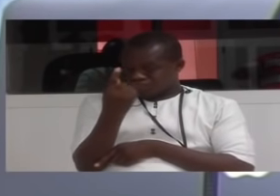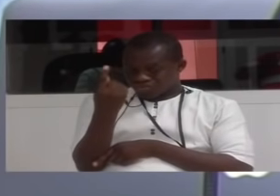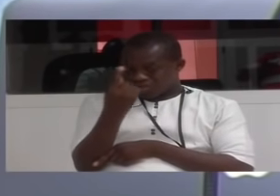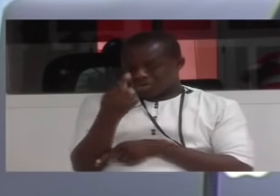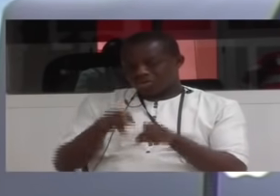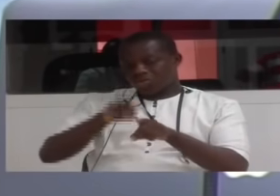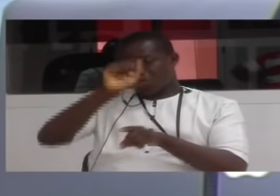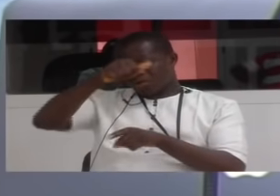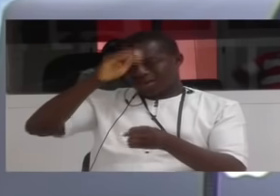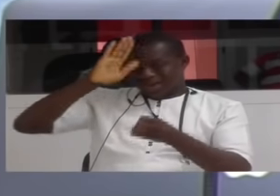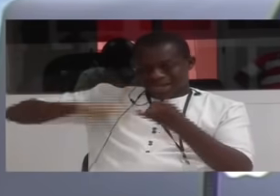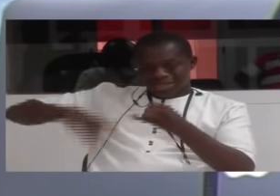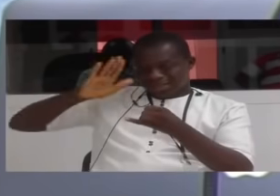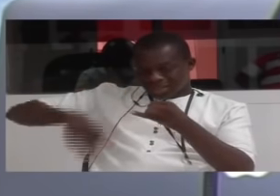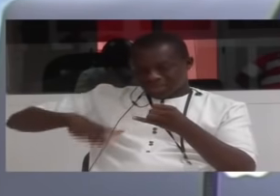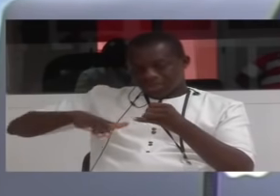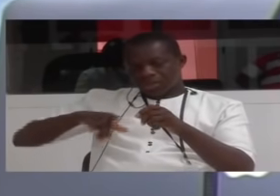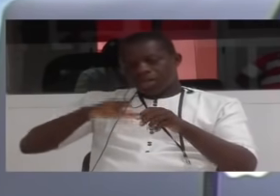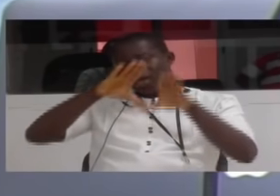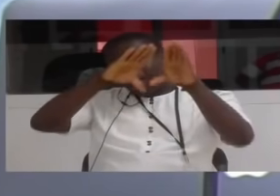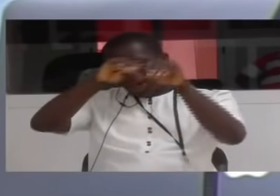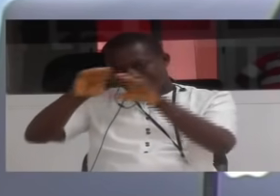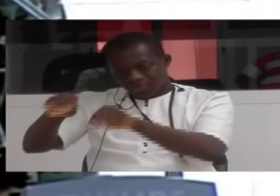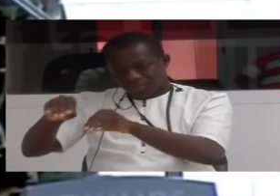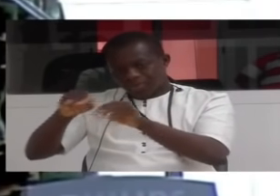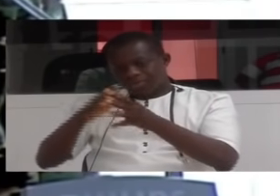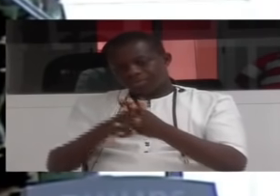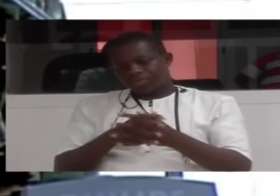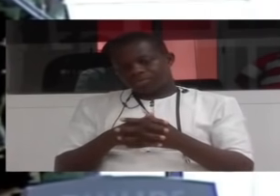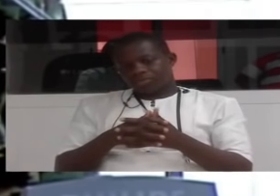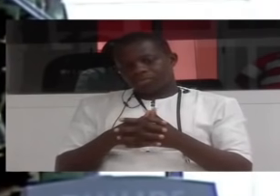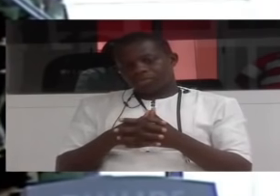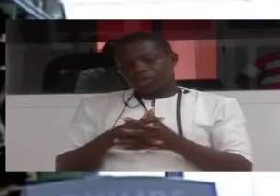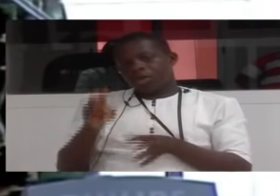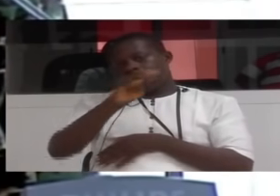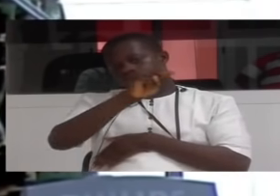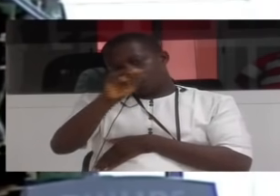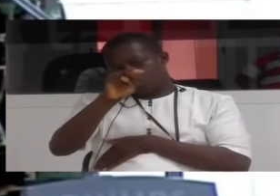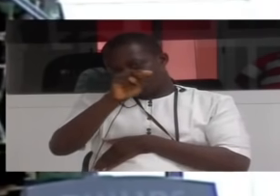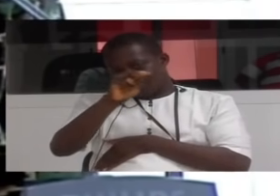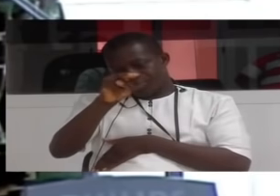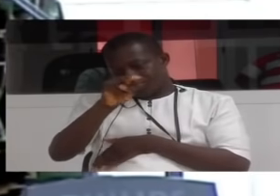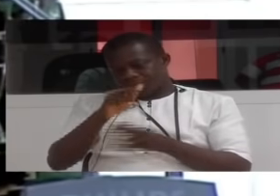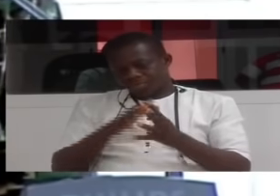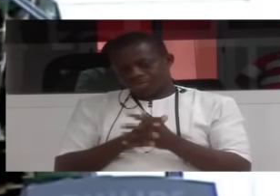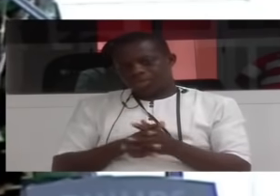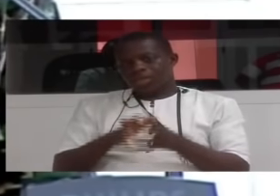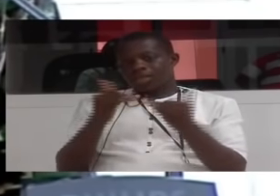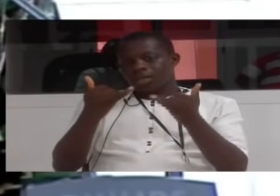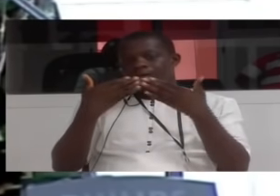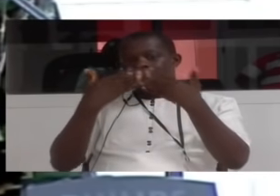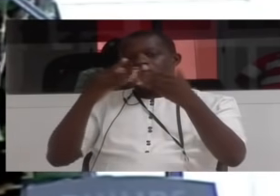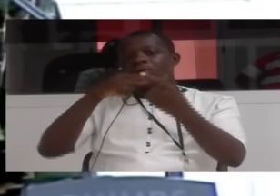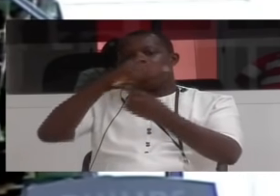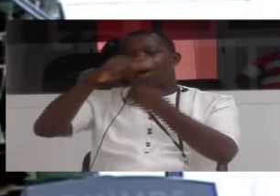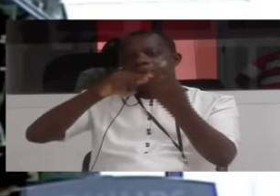That wouldn't be your last operation? Lolu nekul sa liggey bu mujjo ak gaay. Dedet. No. Tell us about Baba